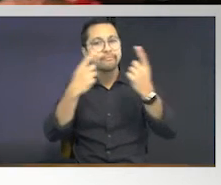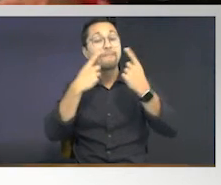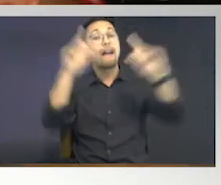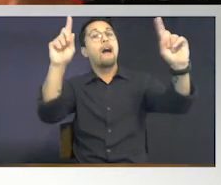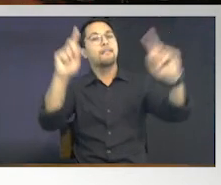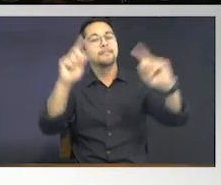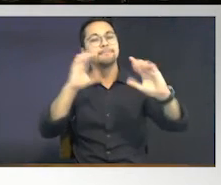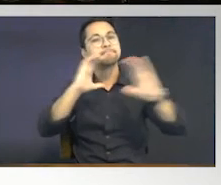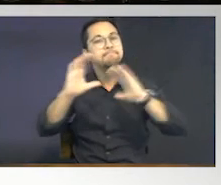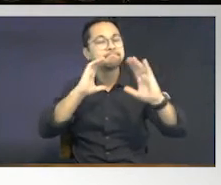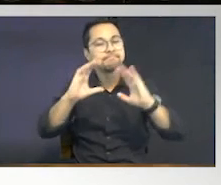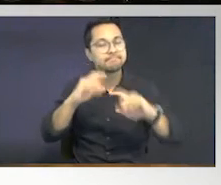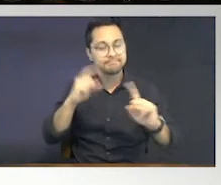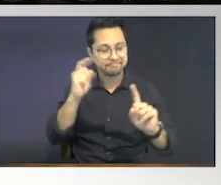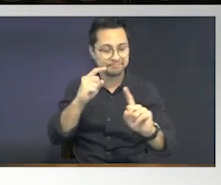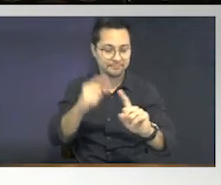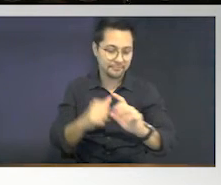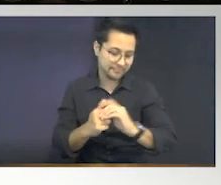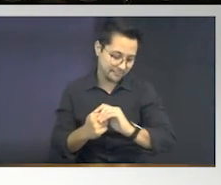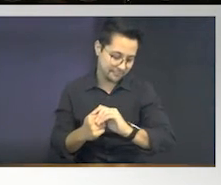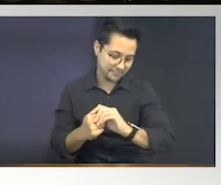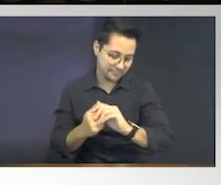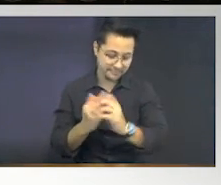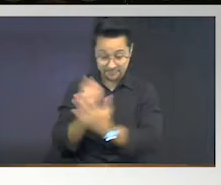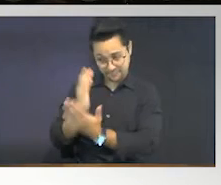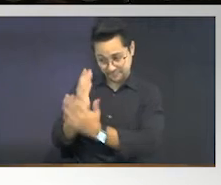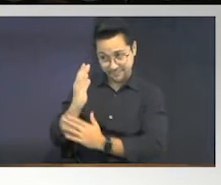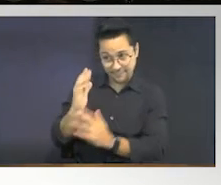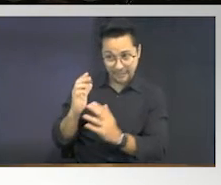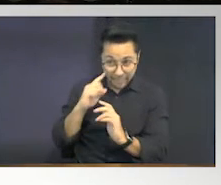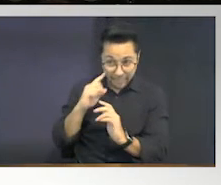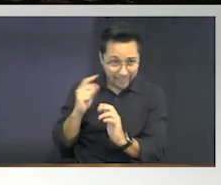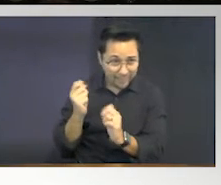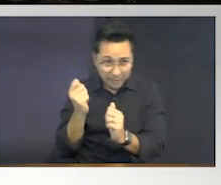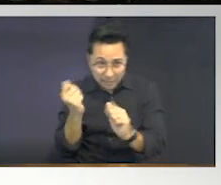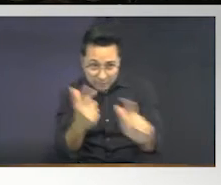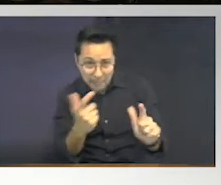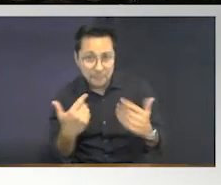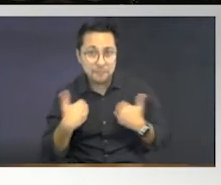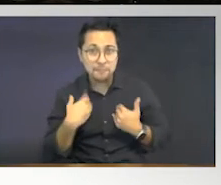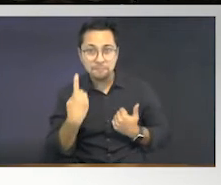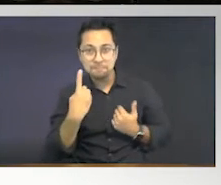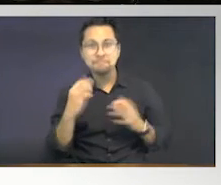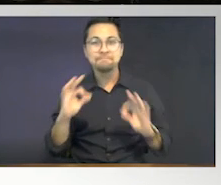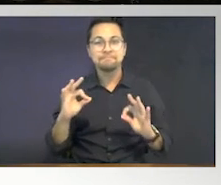All right, almost everybody has one.